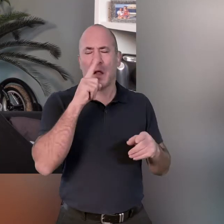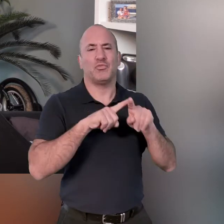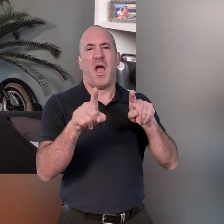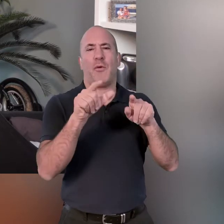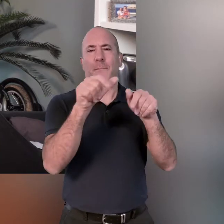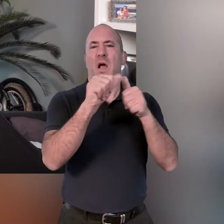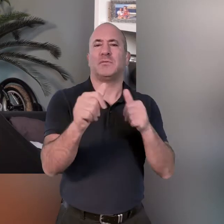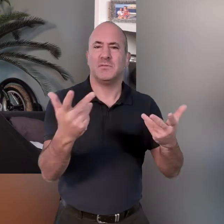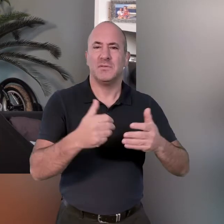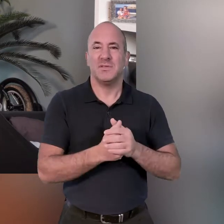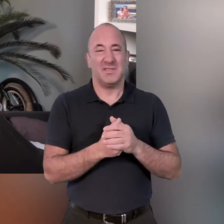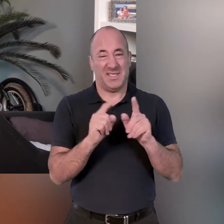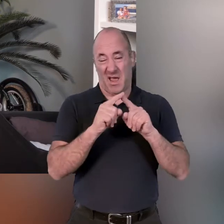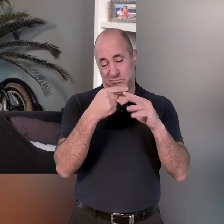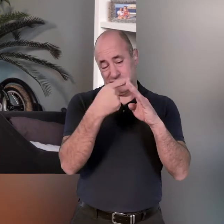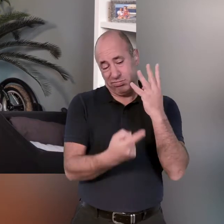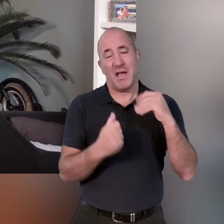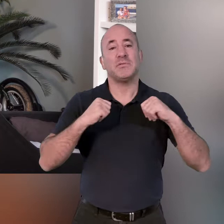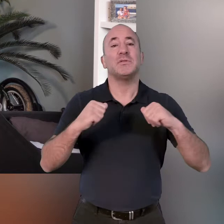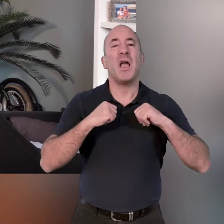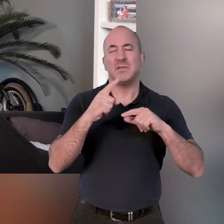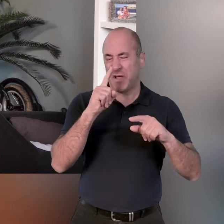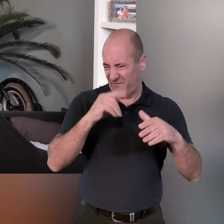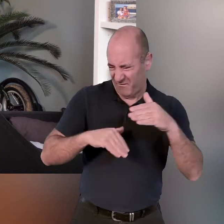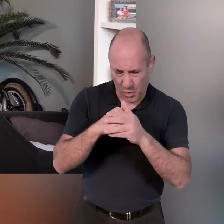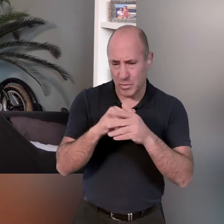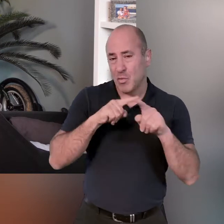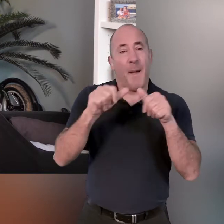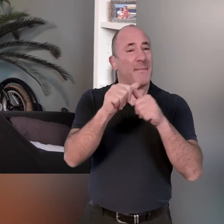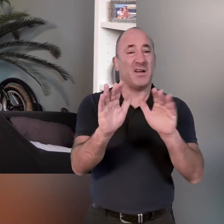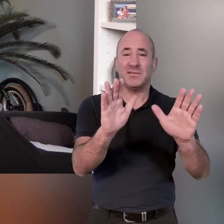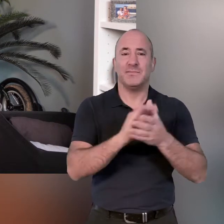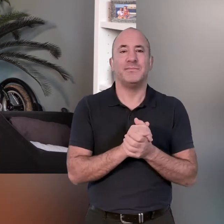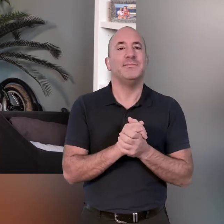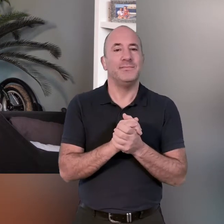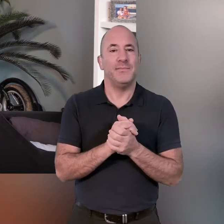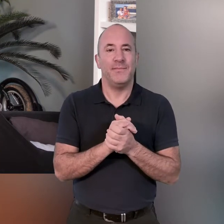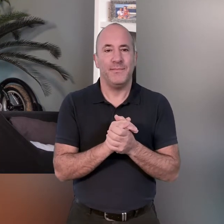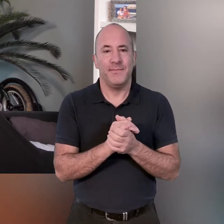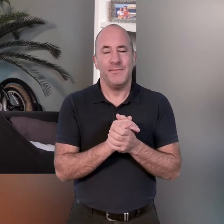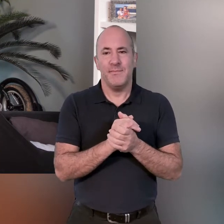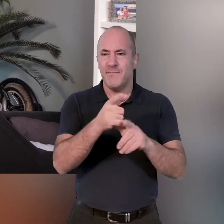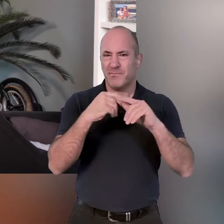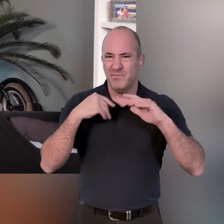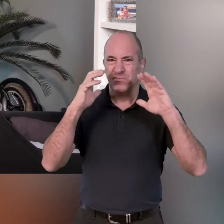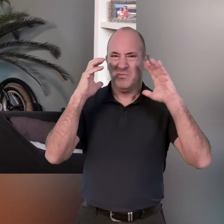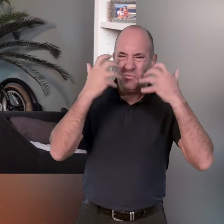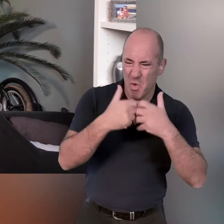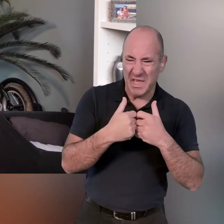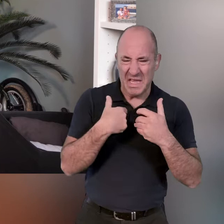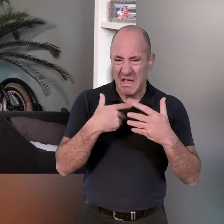motion, do not worry too much, and that goes with every exercise we are doing here today. So yeah, just do the best you